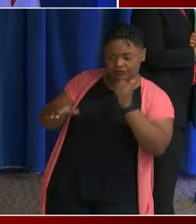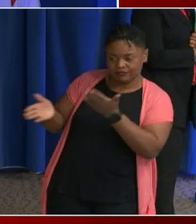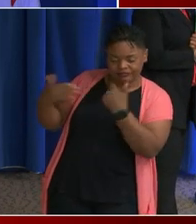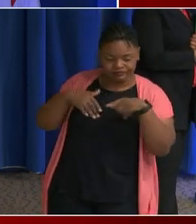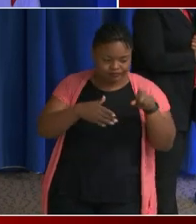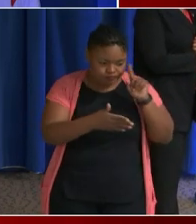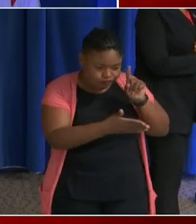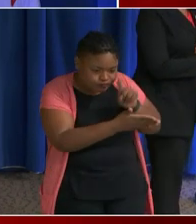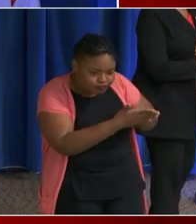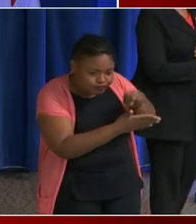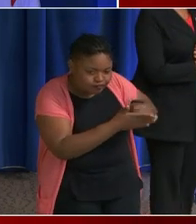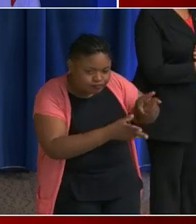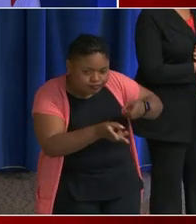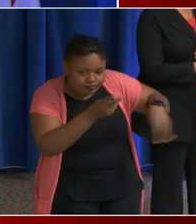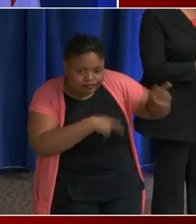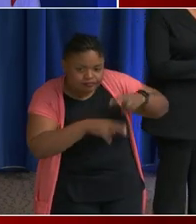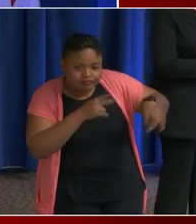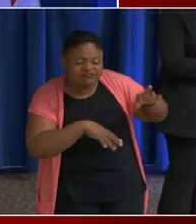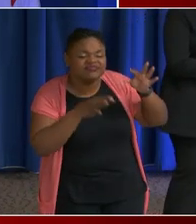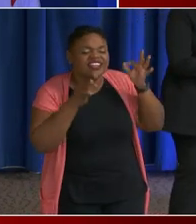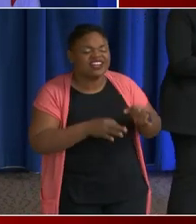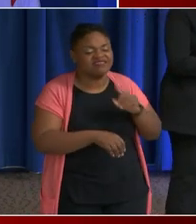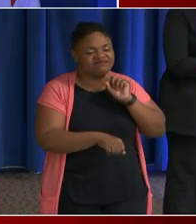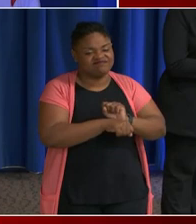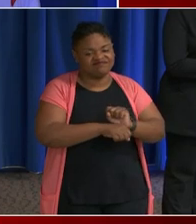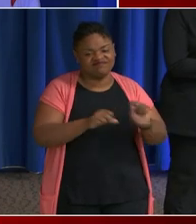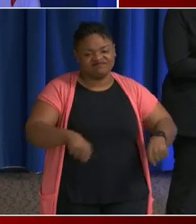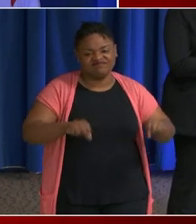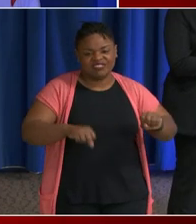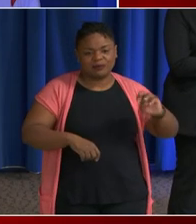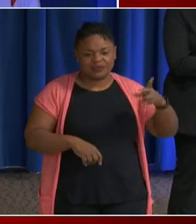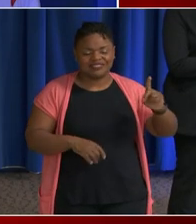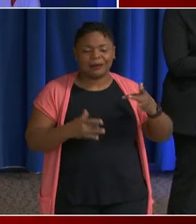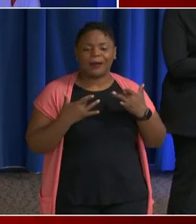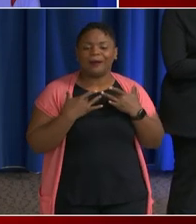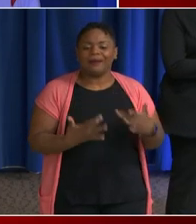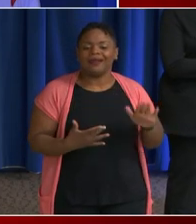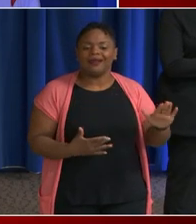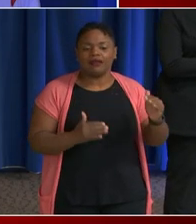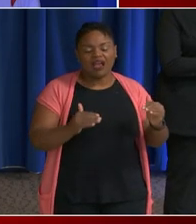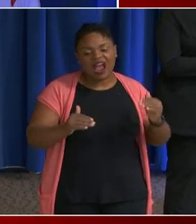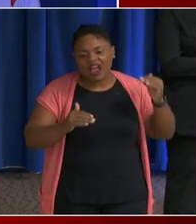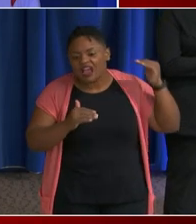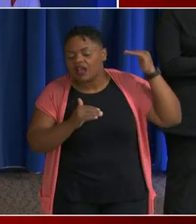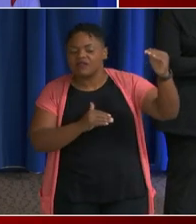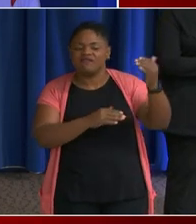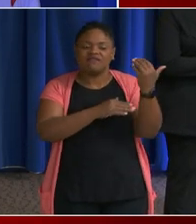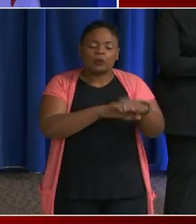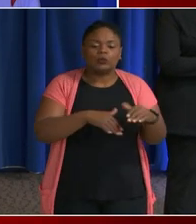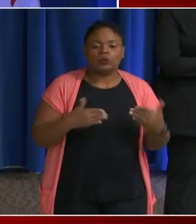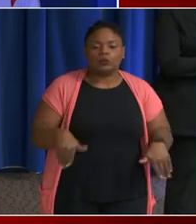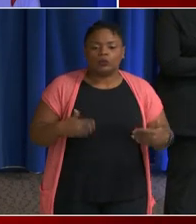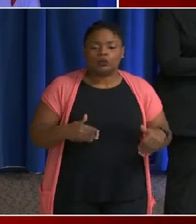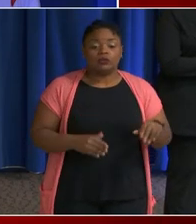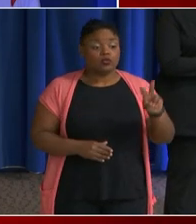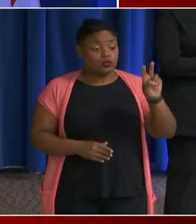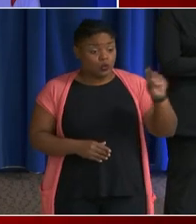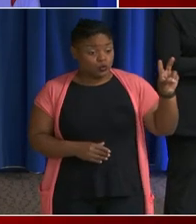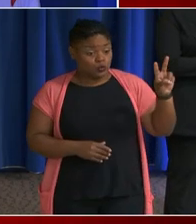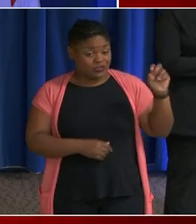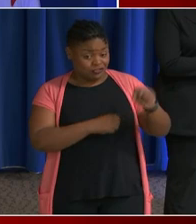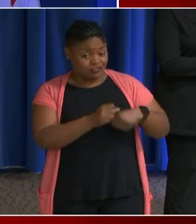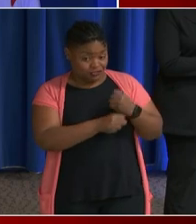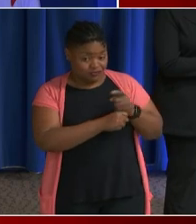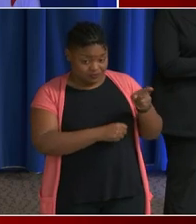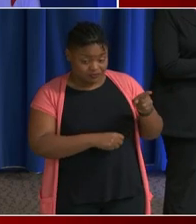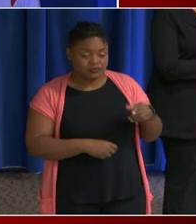a pattern and practice of using excessive force. In 2002, we entered into a memorandum of agreement with the Department of